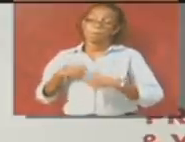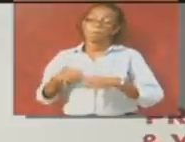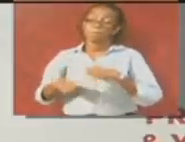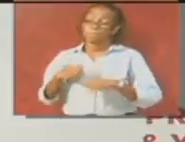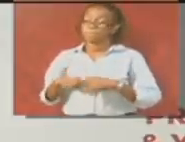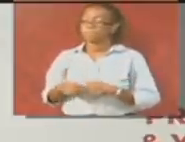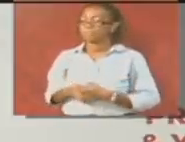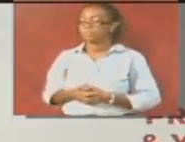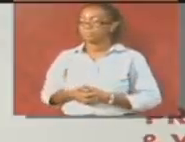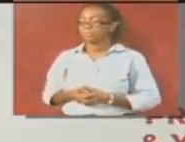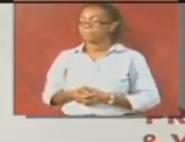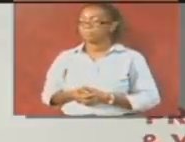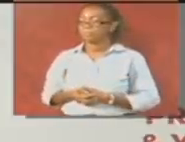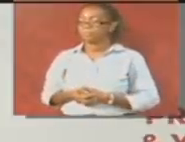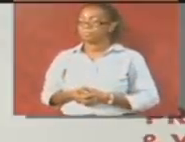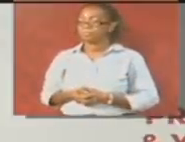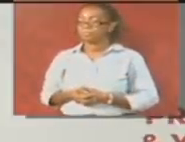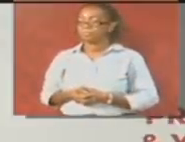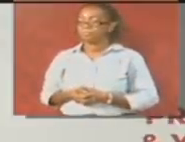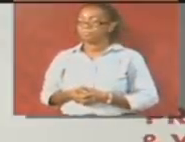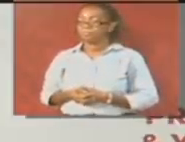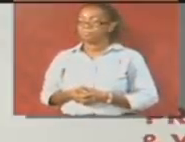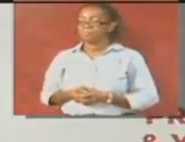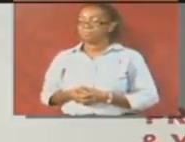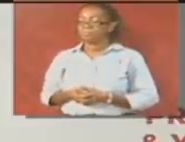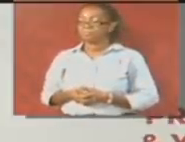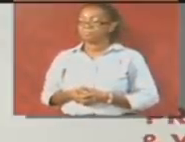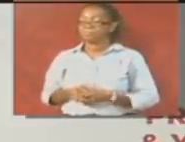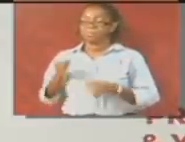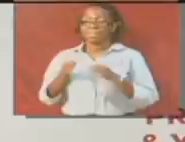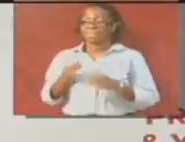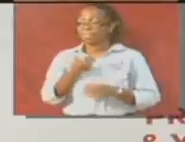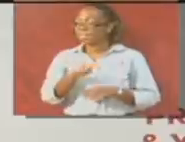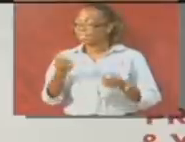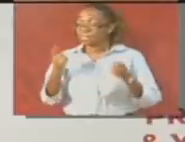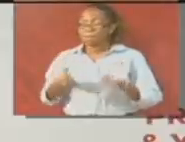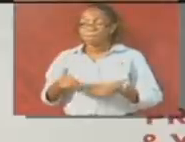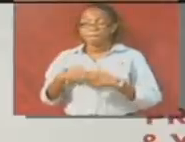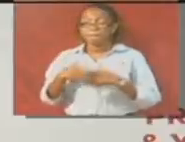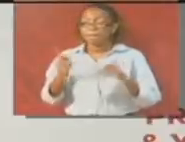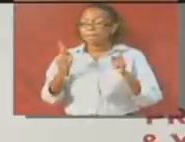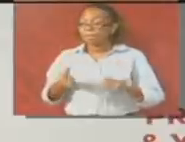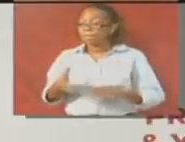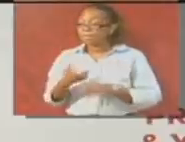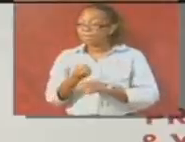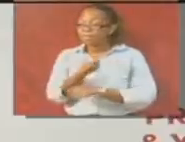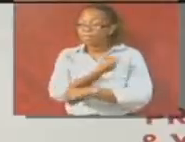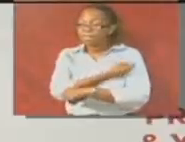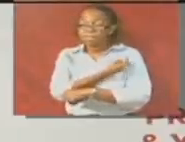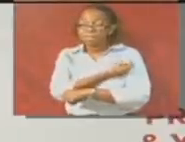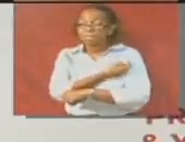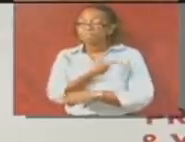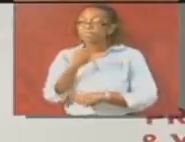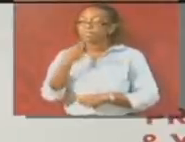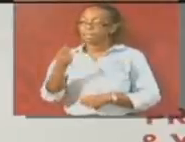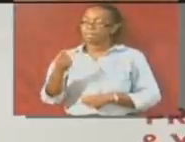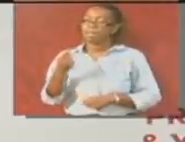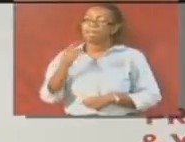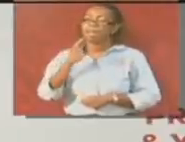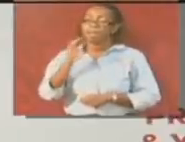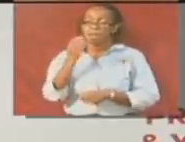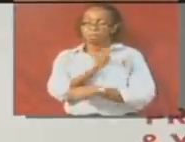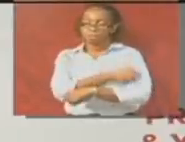any significant sequelae that may turn up after a person is vaccinated. So you're encouraged, if you are